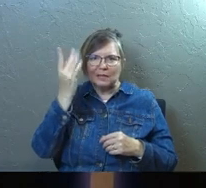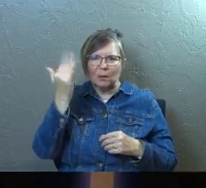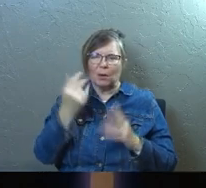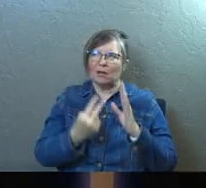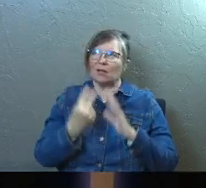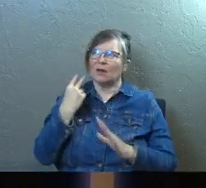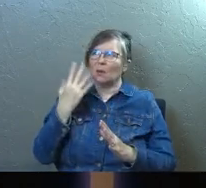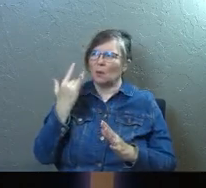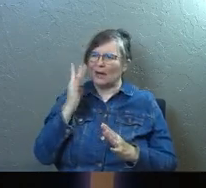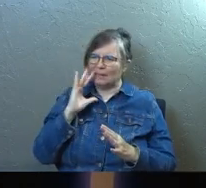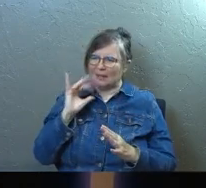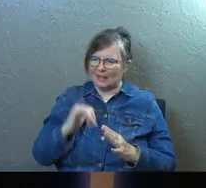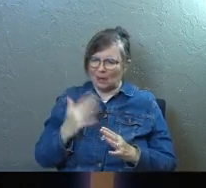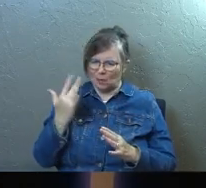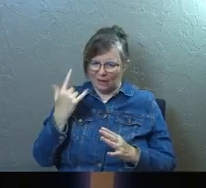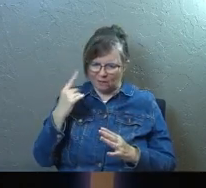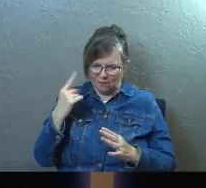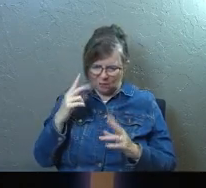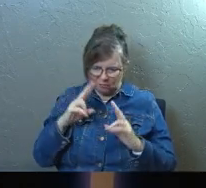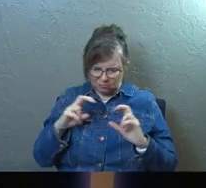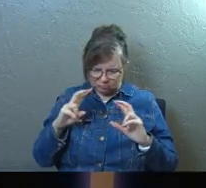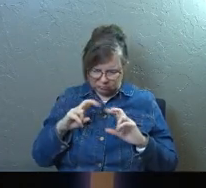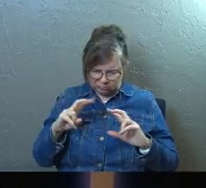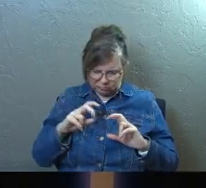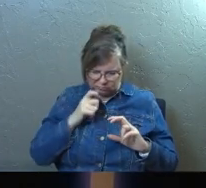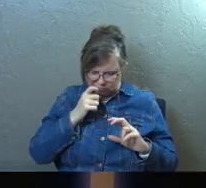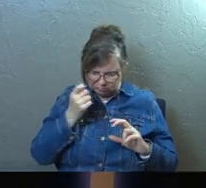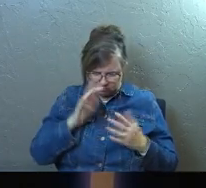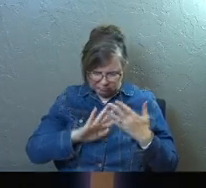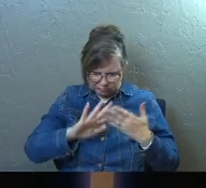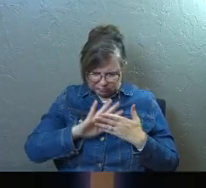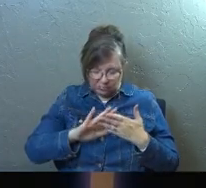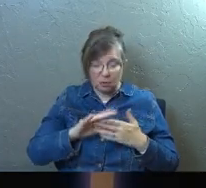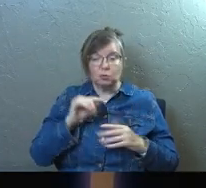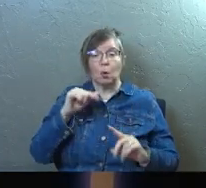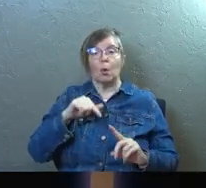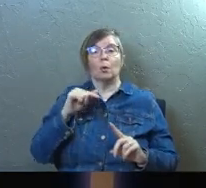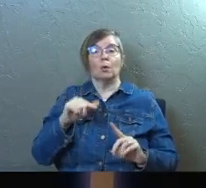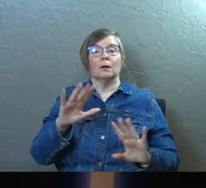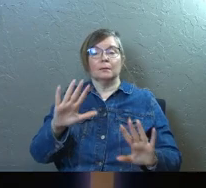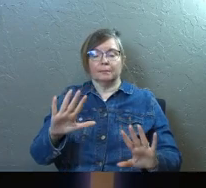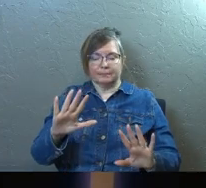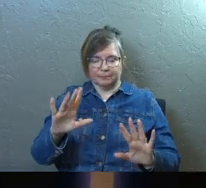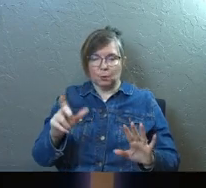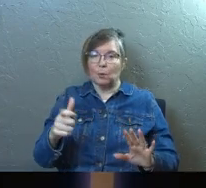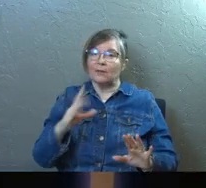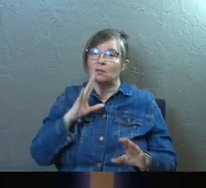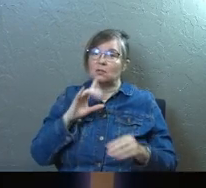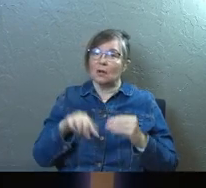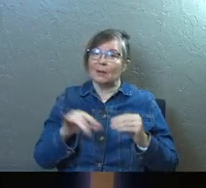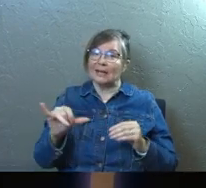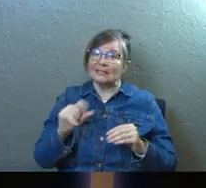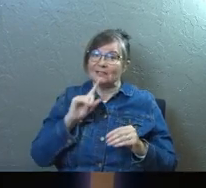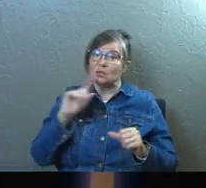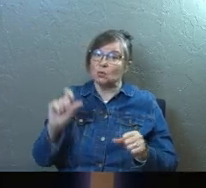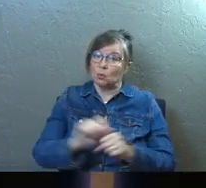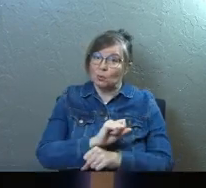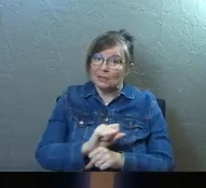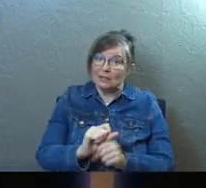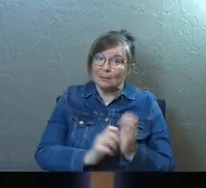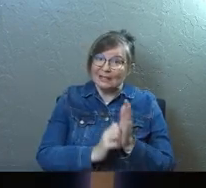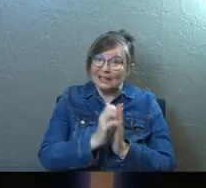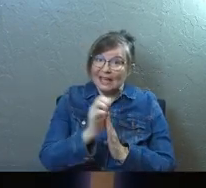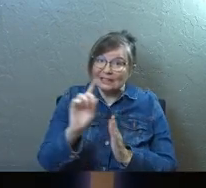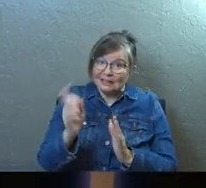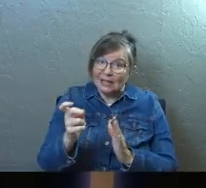understand what it is that you went through and you're trying to understand. And so it's like, so this, we got to talk about it as if it's real because the